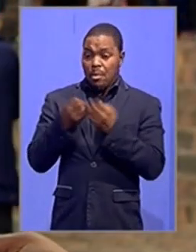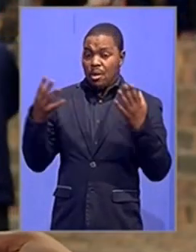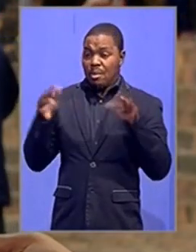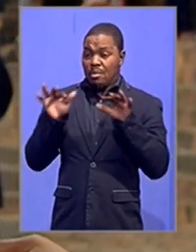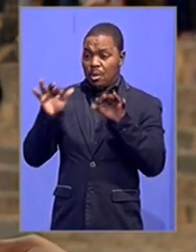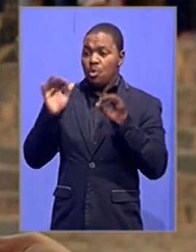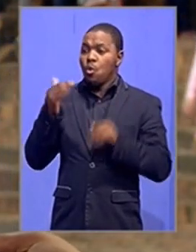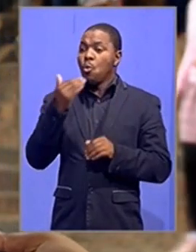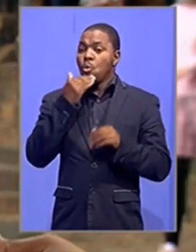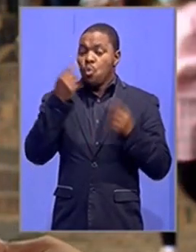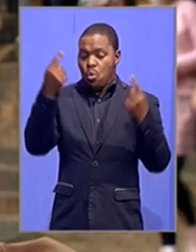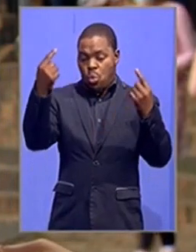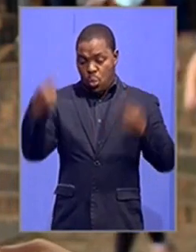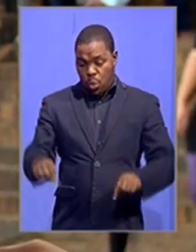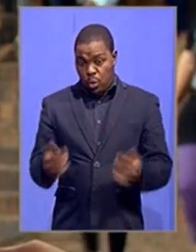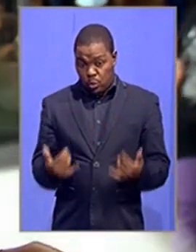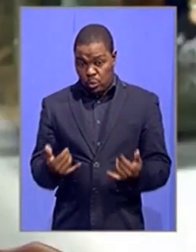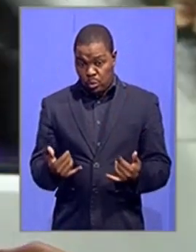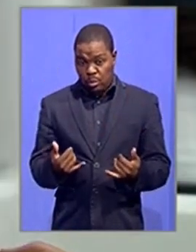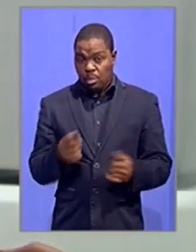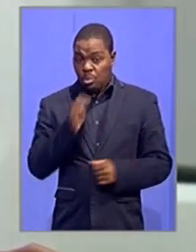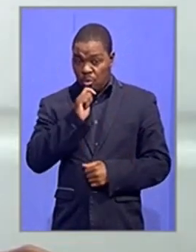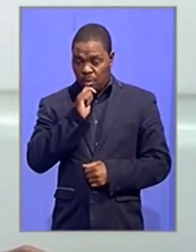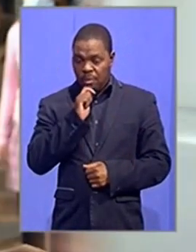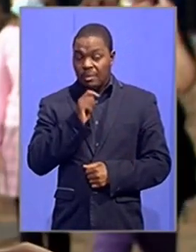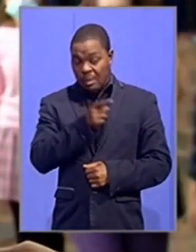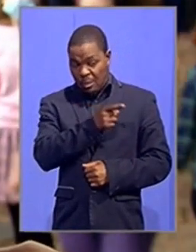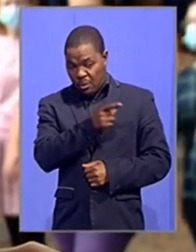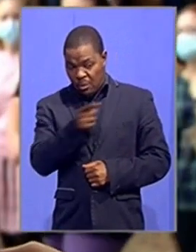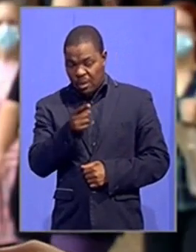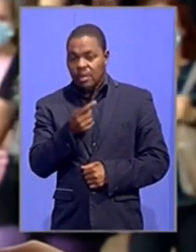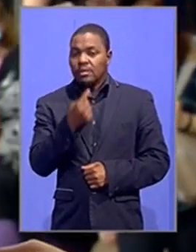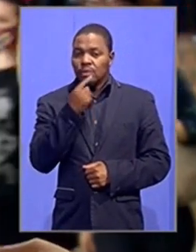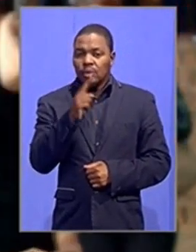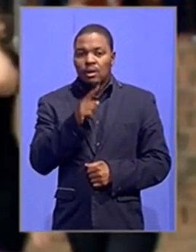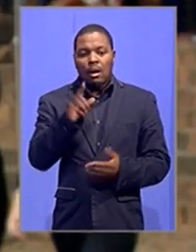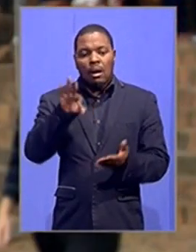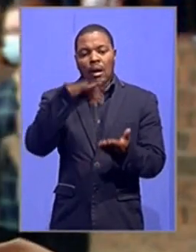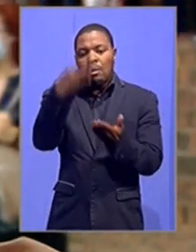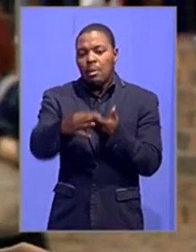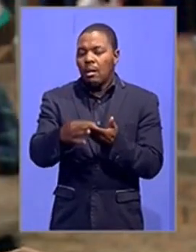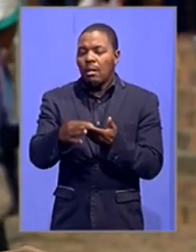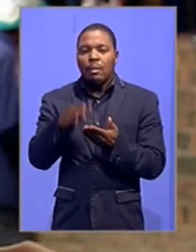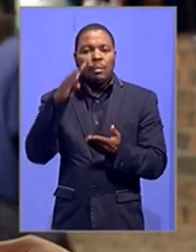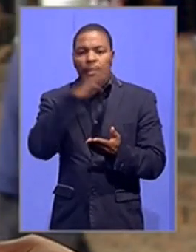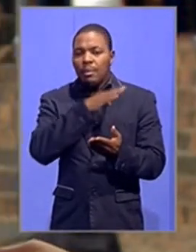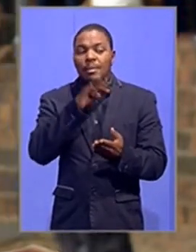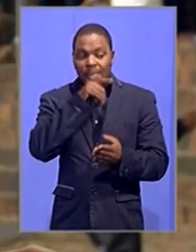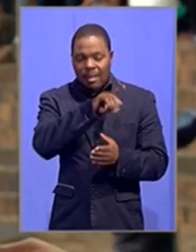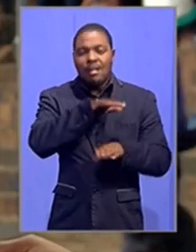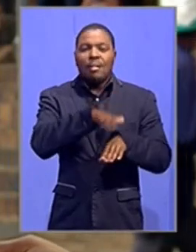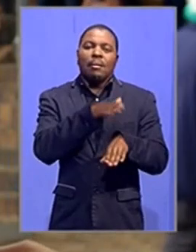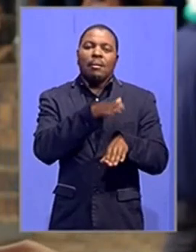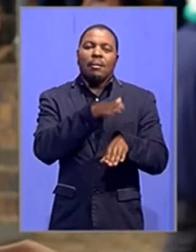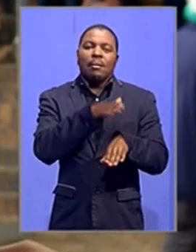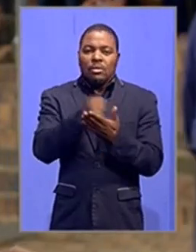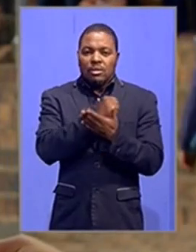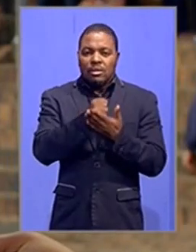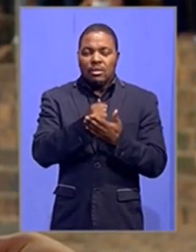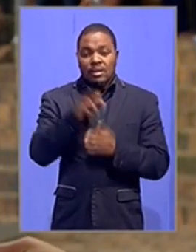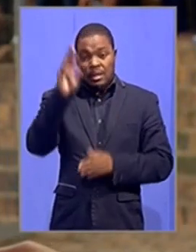that were here in this morning was those that were saying I did not apply at all. Late registration. You will recall that we said